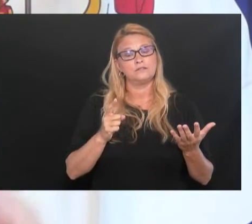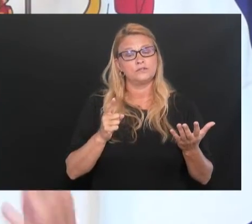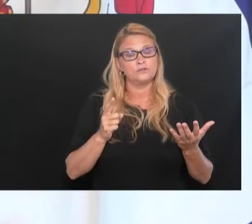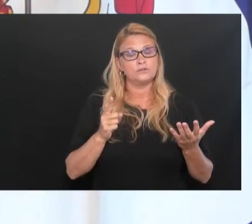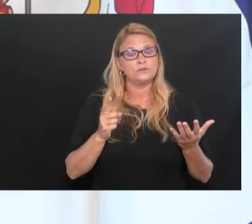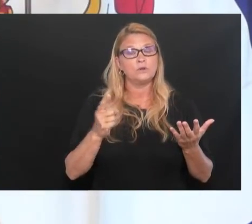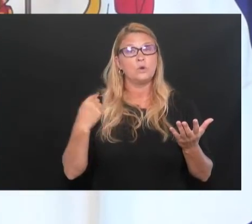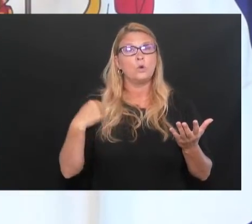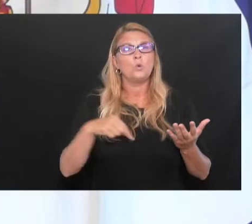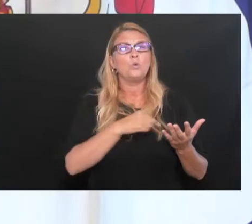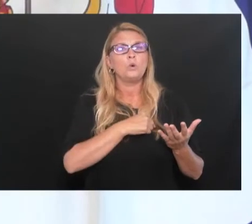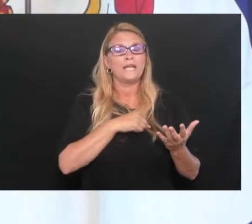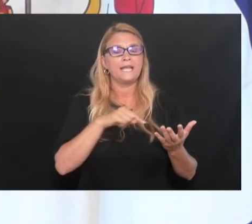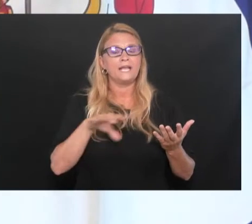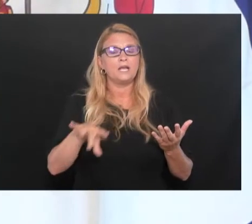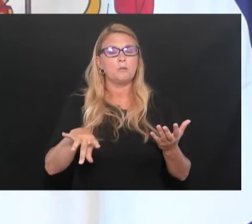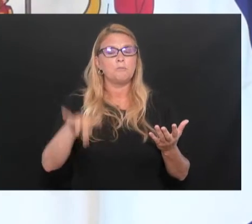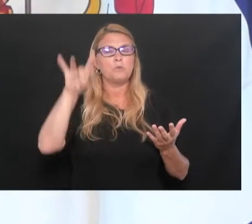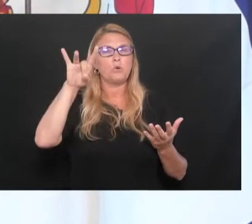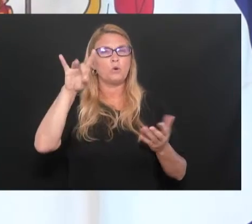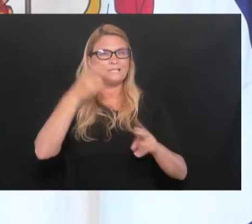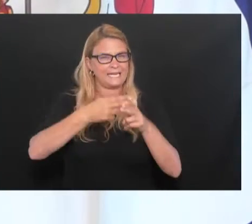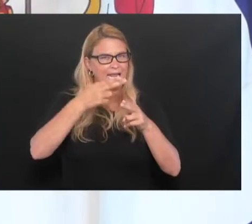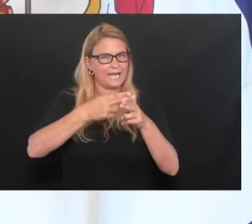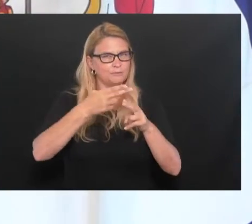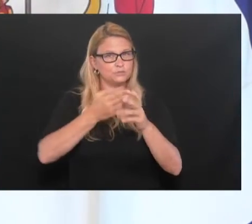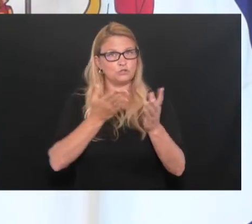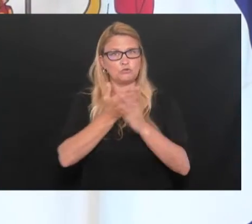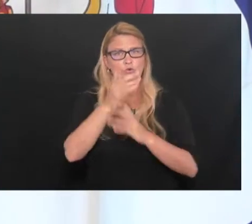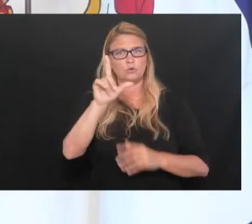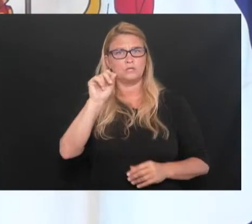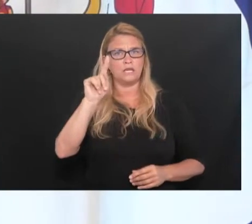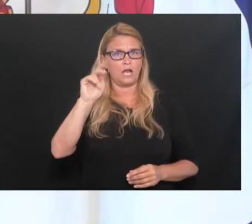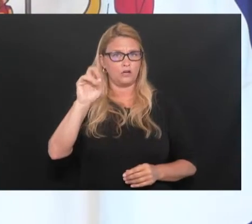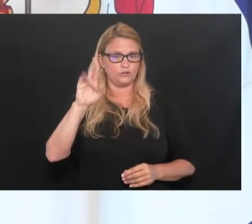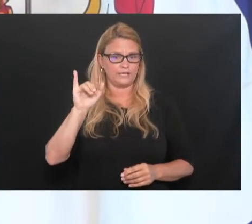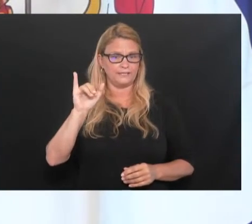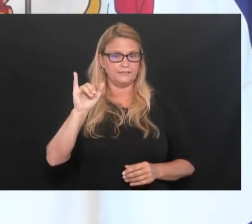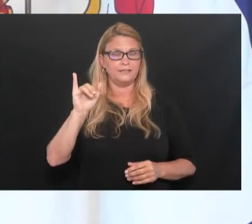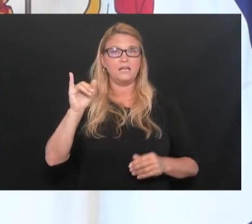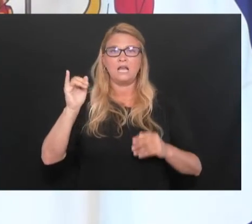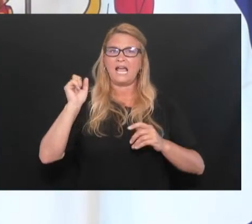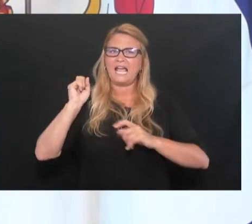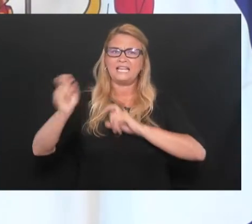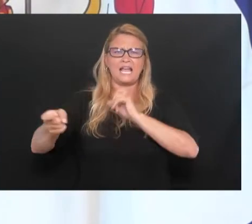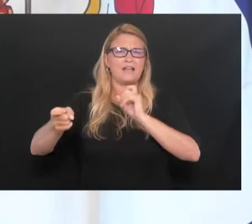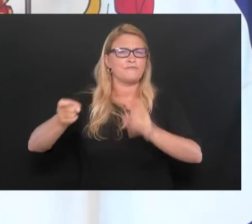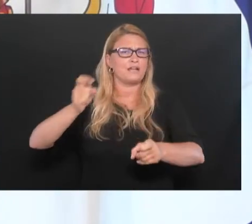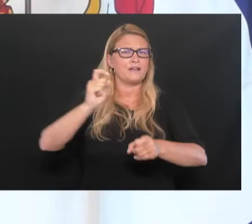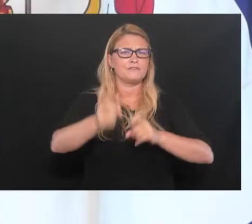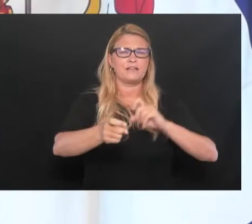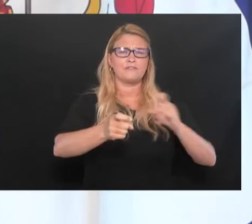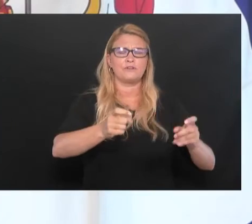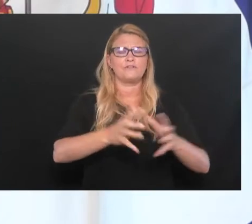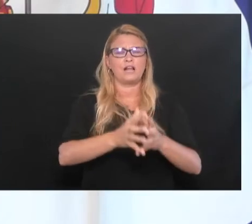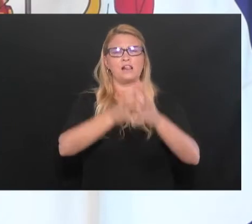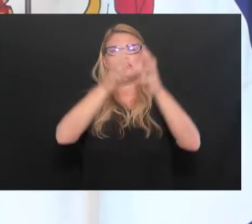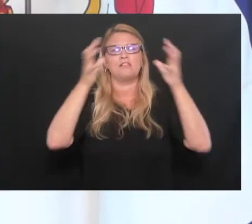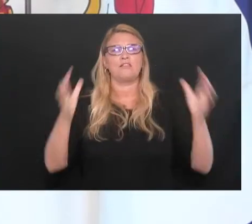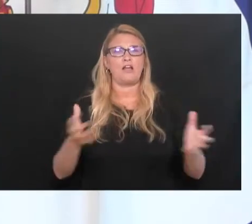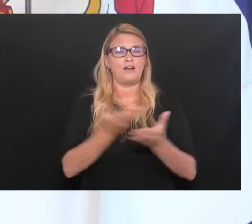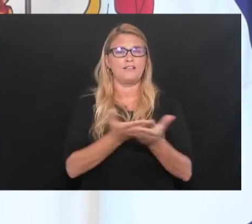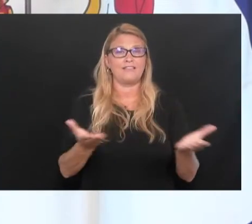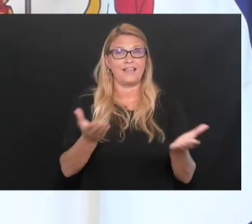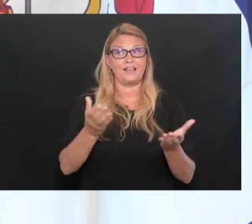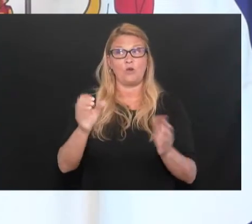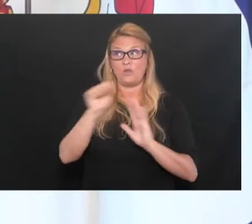We drew names through the lottery and everything, and we gave away a lot of stuff on our state's birthday just